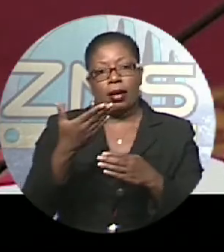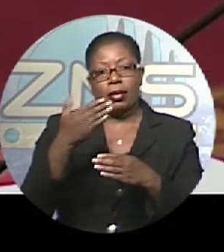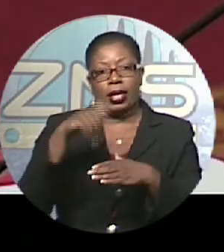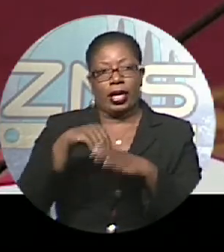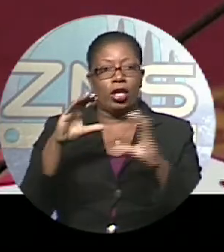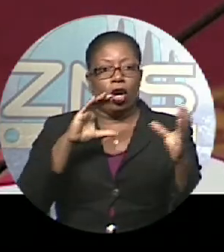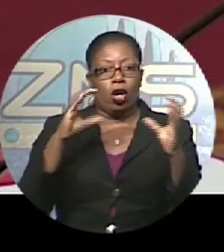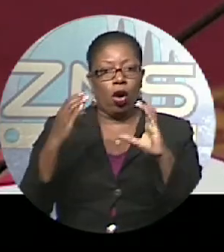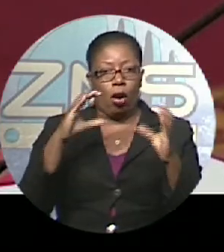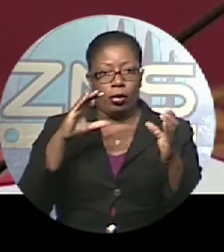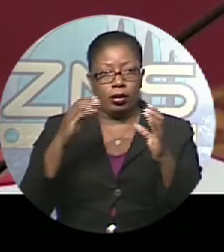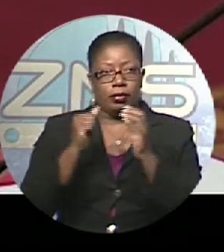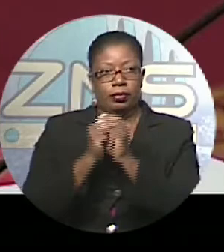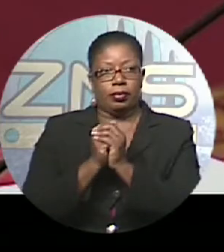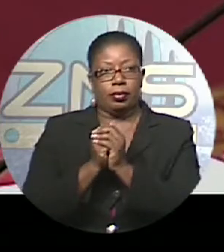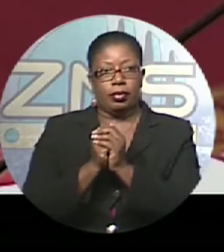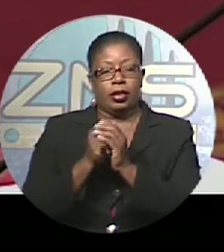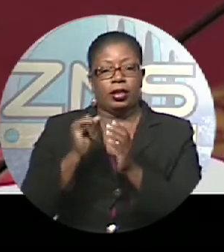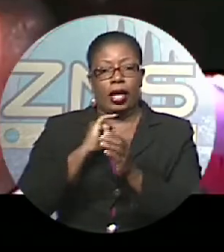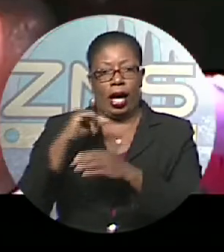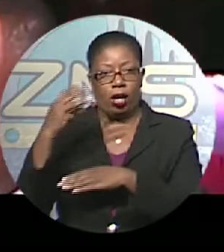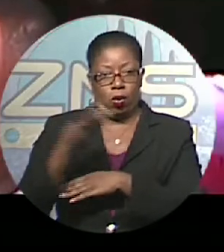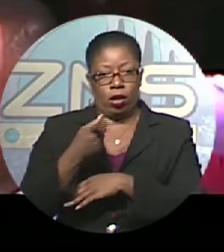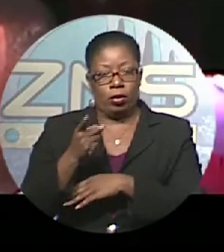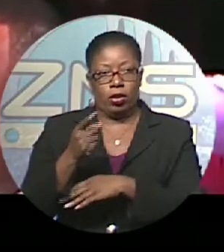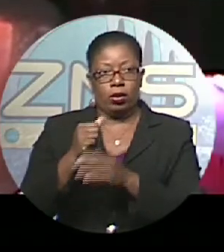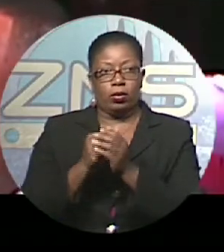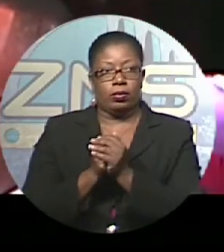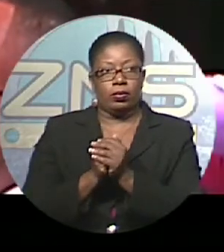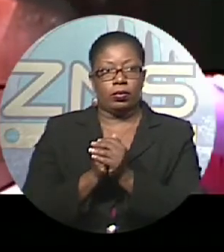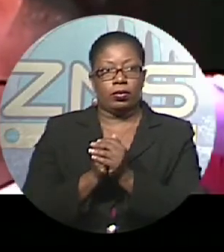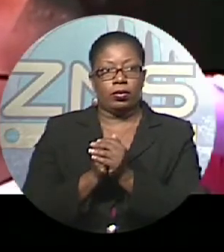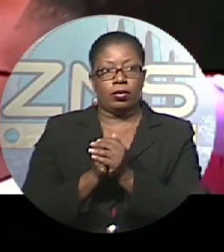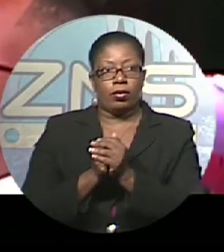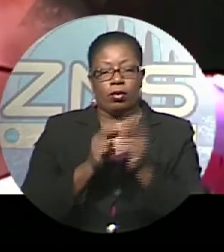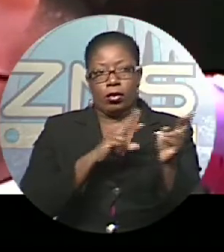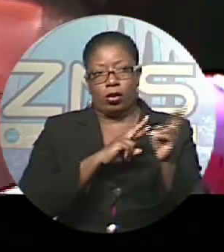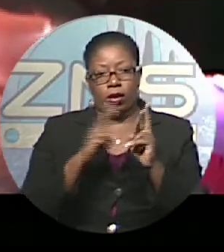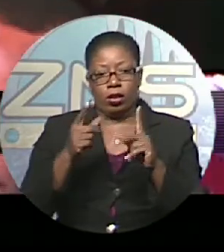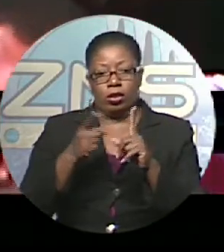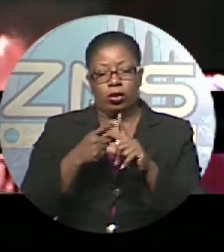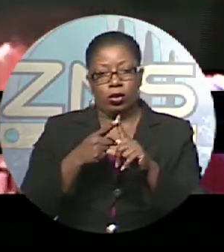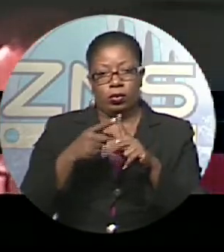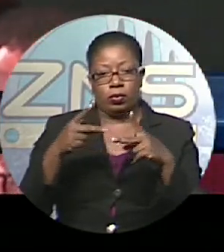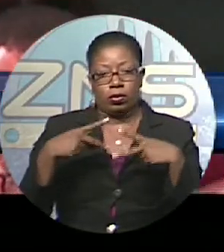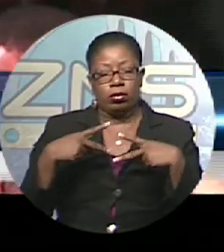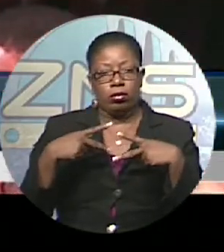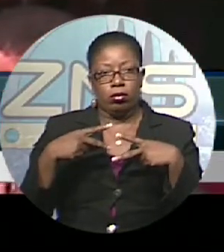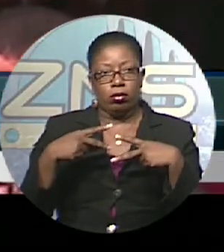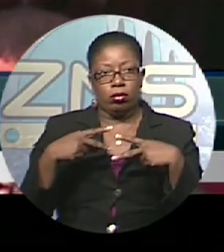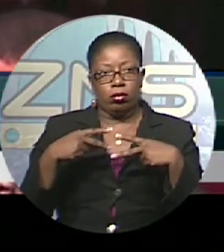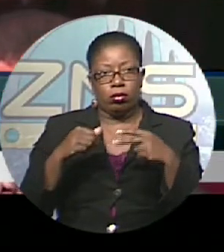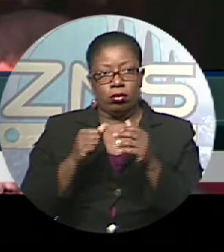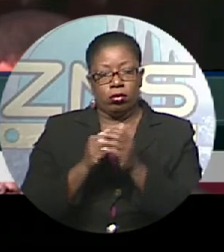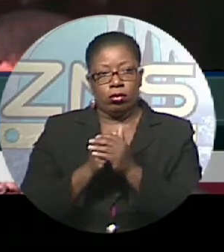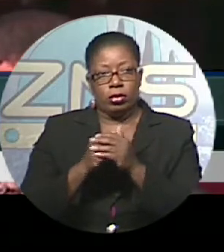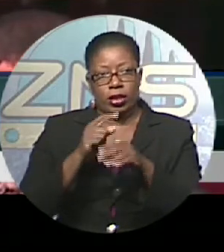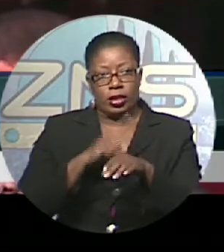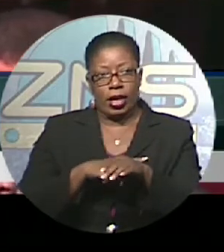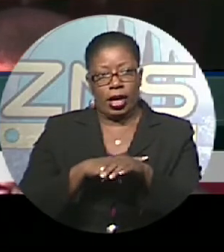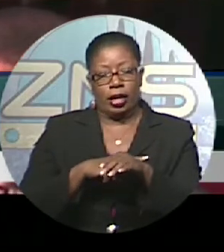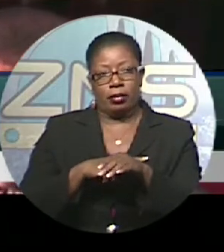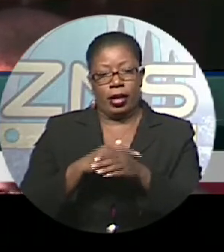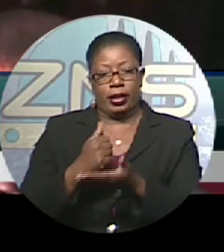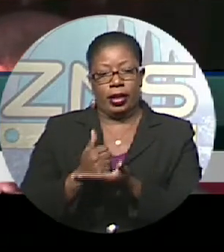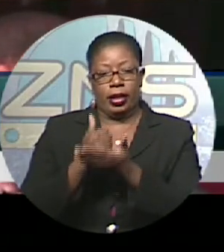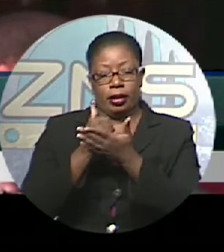in common. And on that very personal note, I welcome you. I look forward to spending time with my colleagues